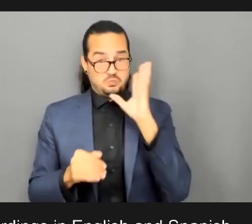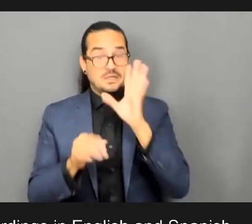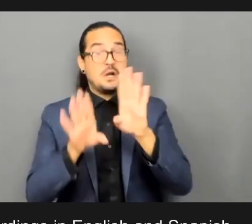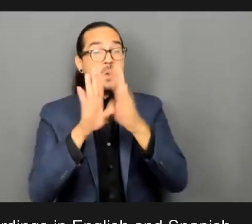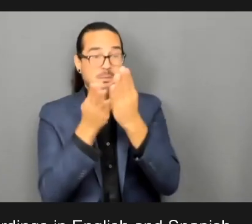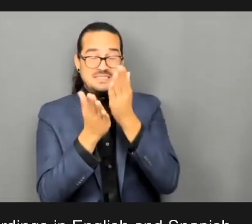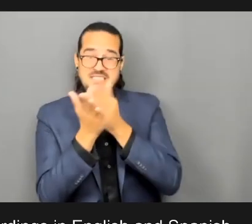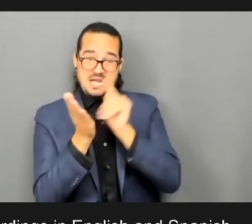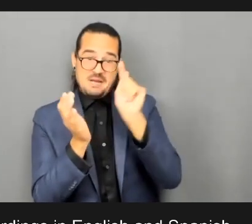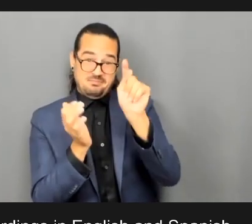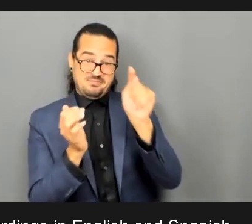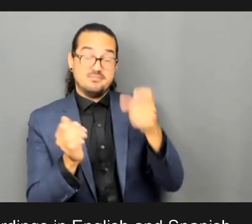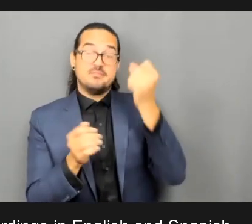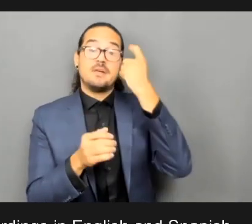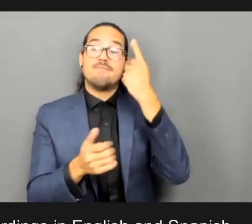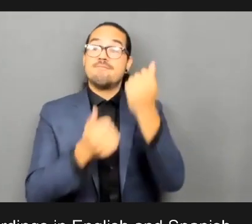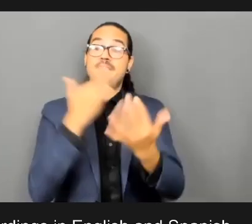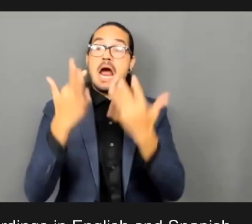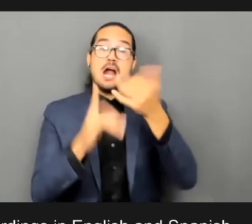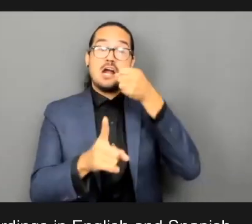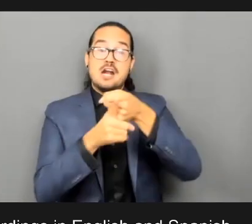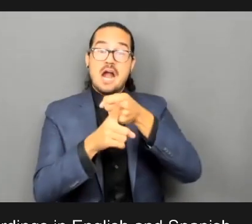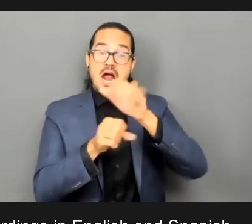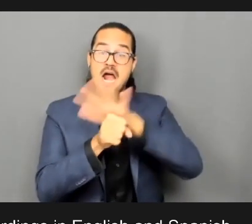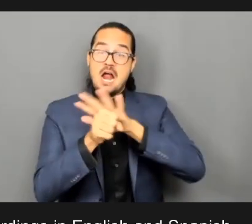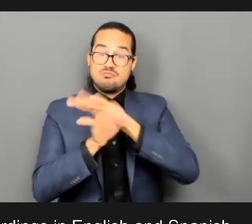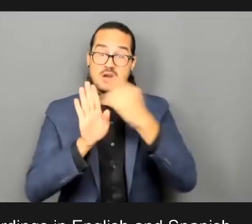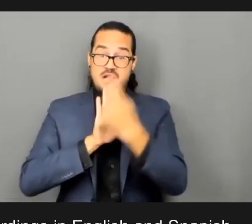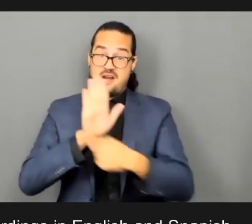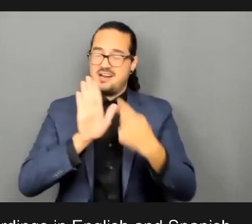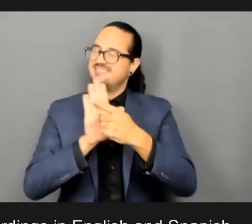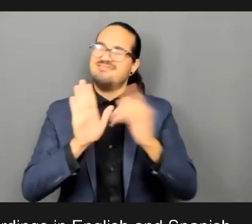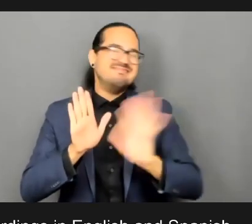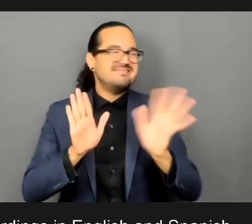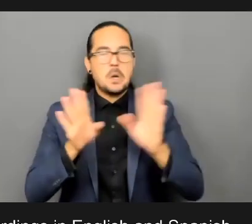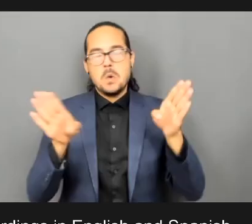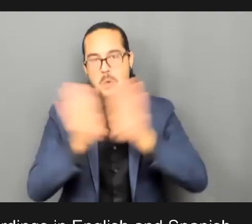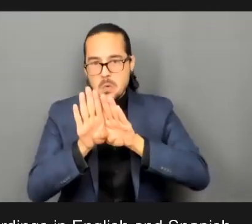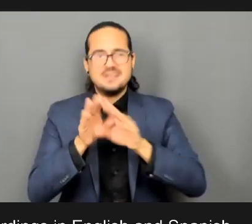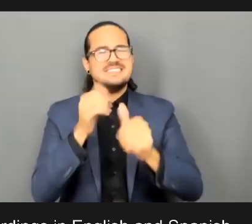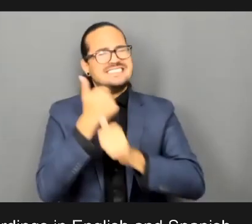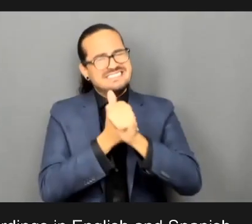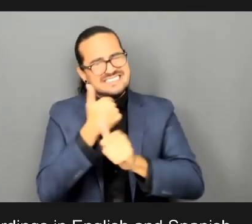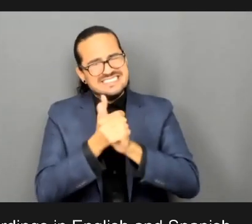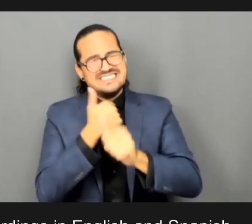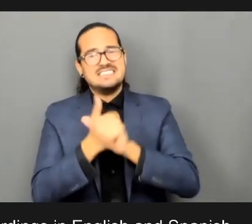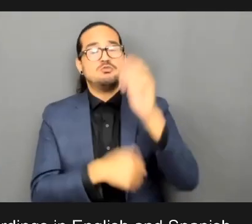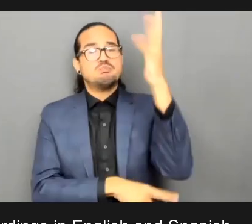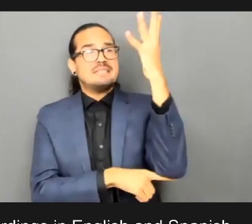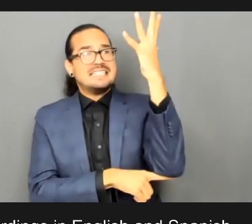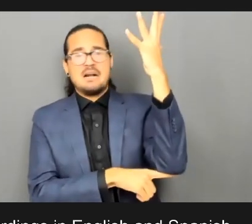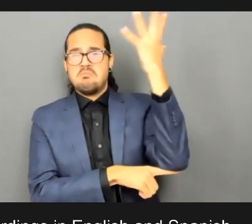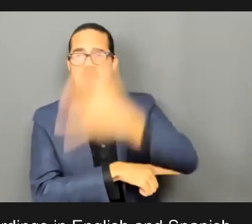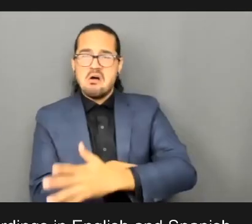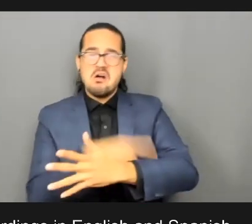hazards, especially associated with snags. So please recognize and acknowledge those and respect those. Thank you.